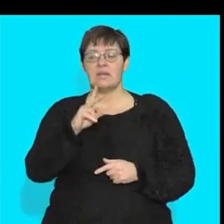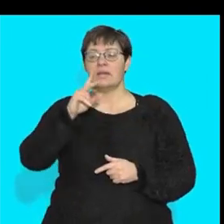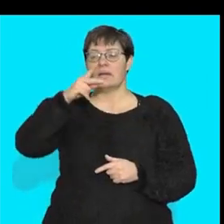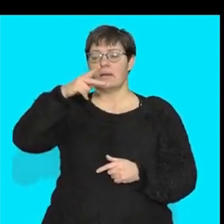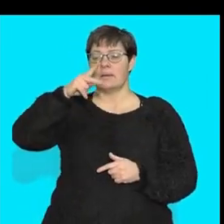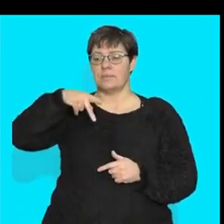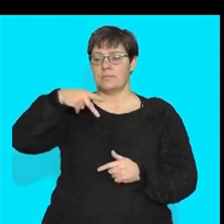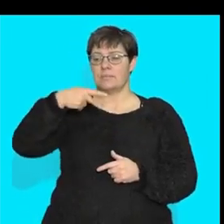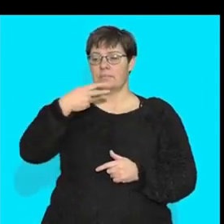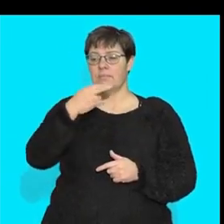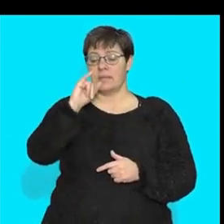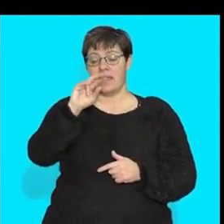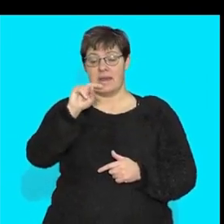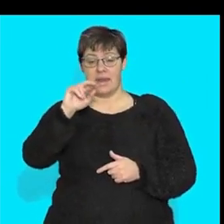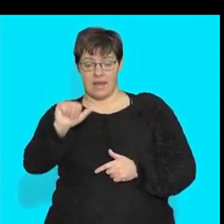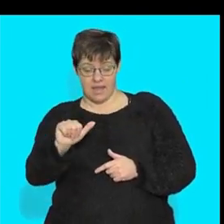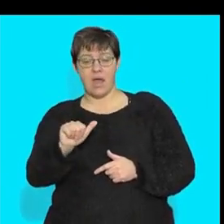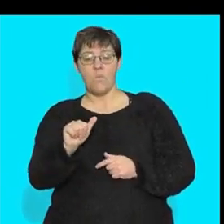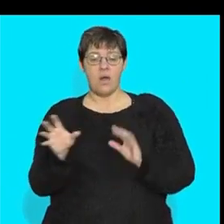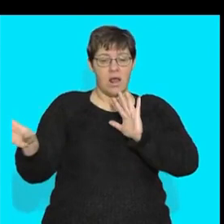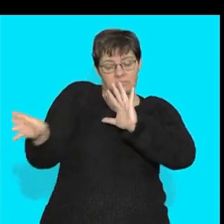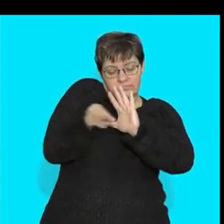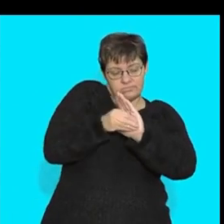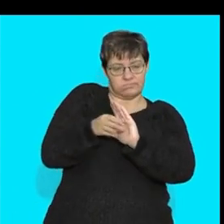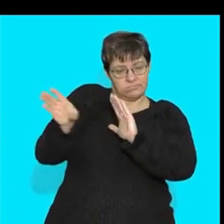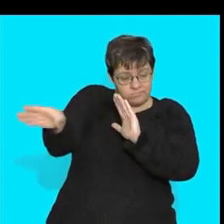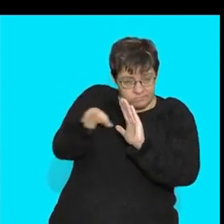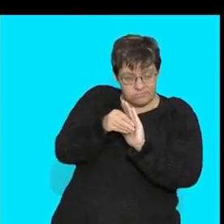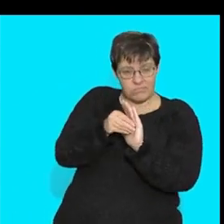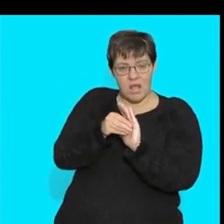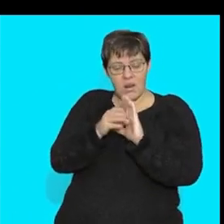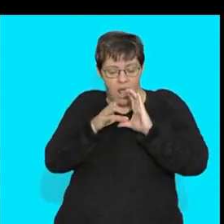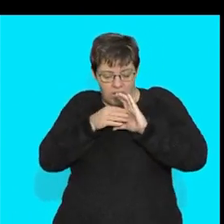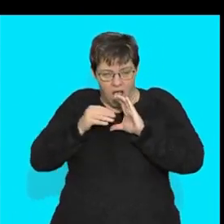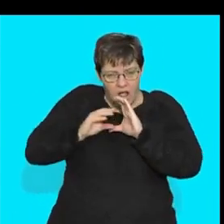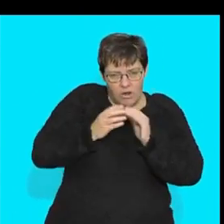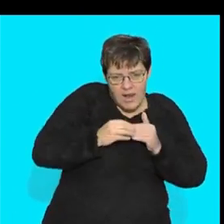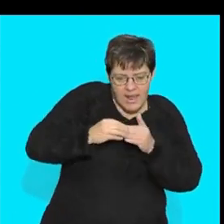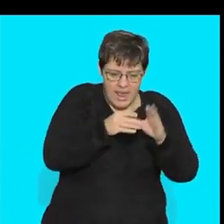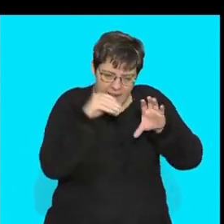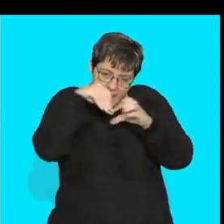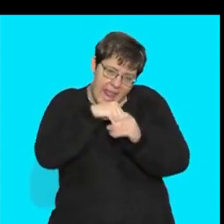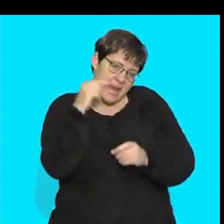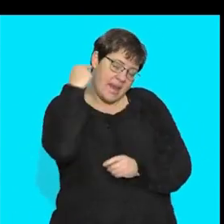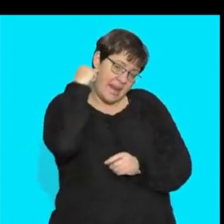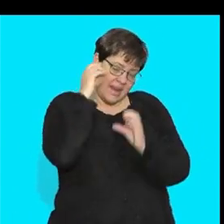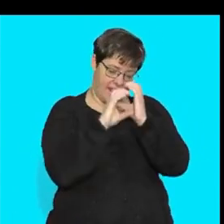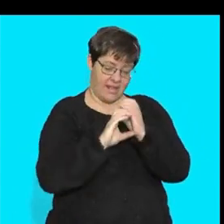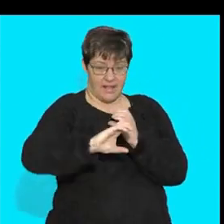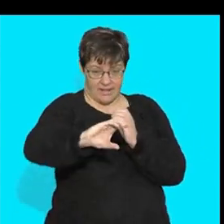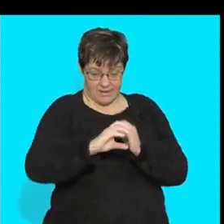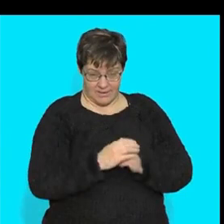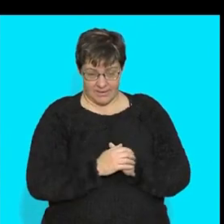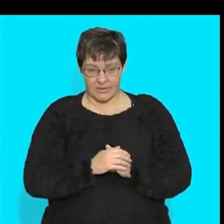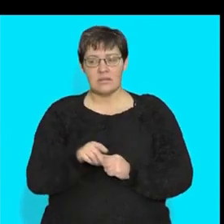be trapping these sound waves and direct them into the auditory canal. Right. So the auditory